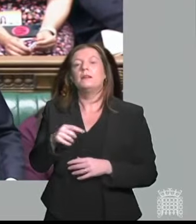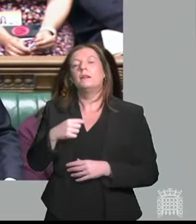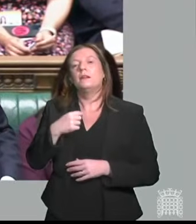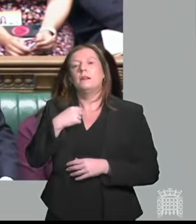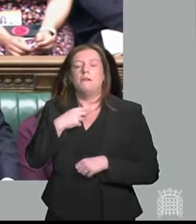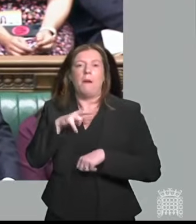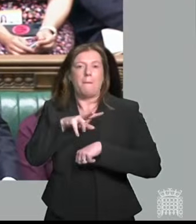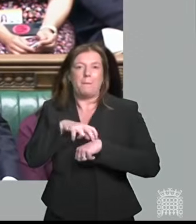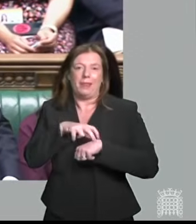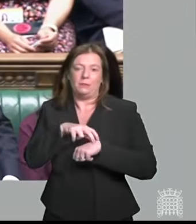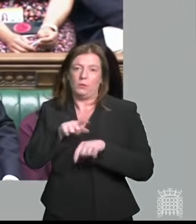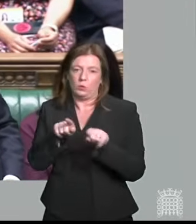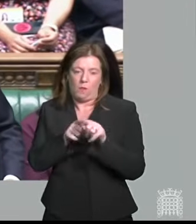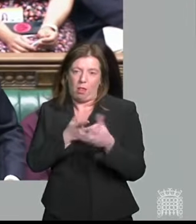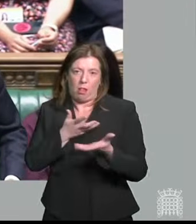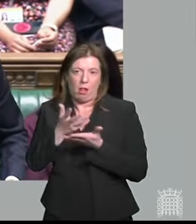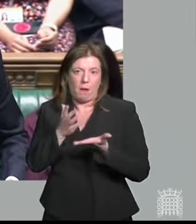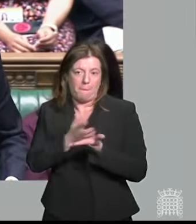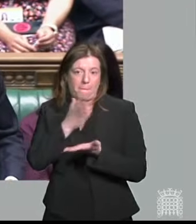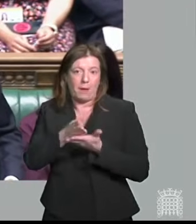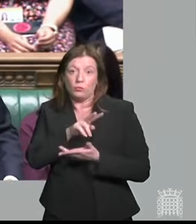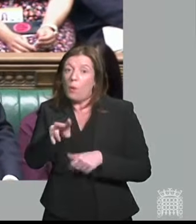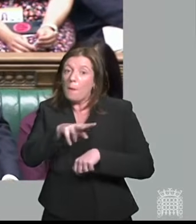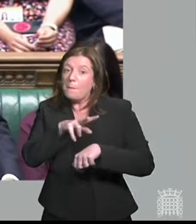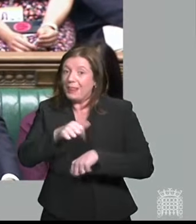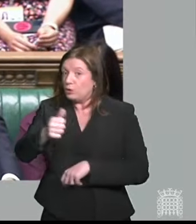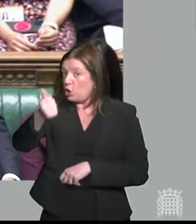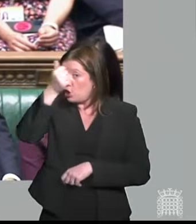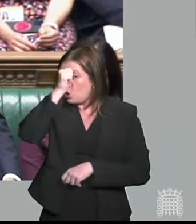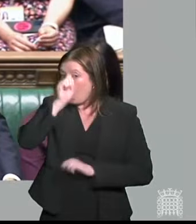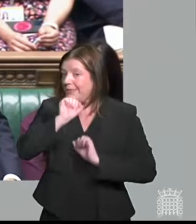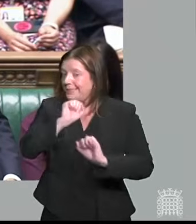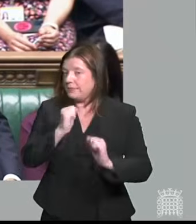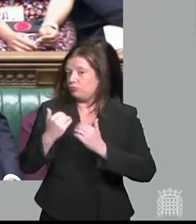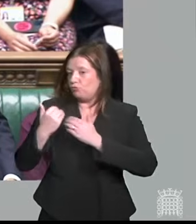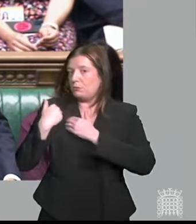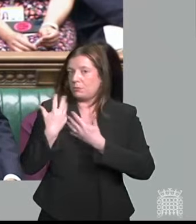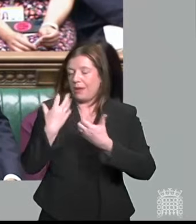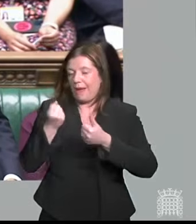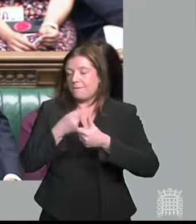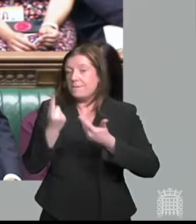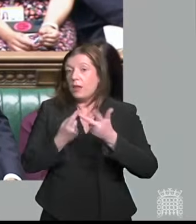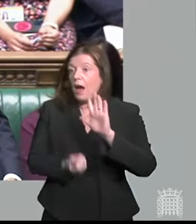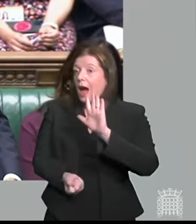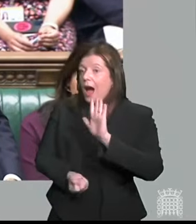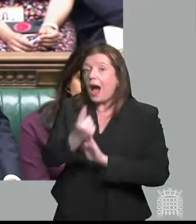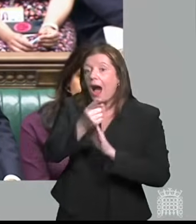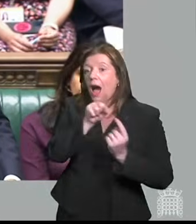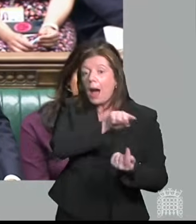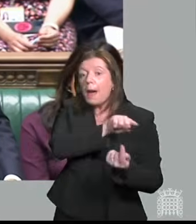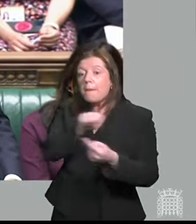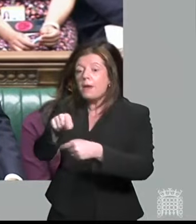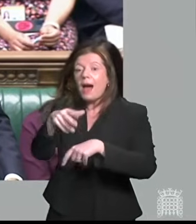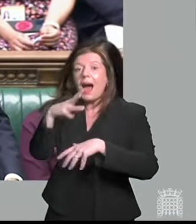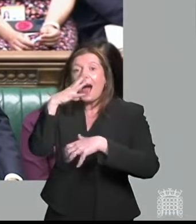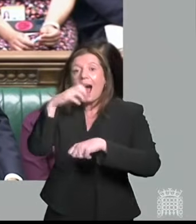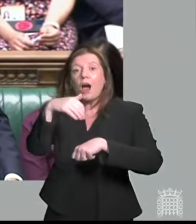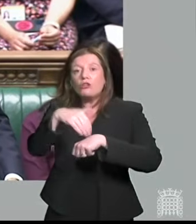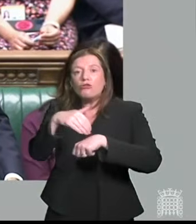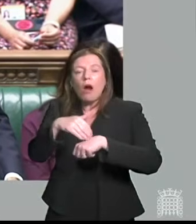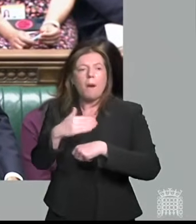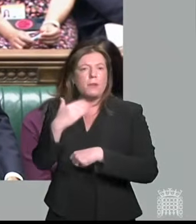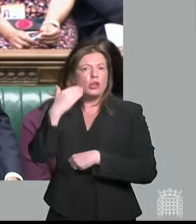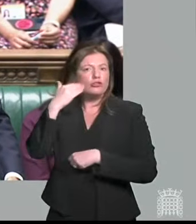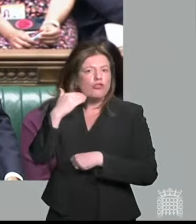dialogue with the police to make sure that they are aware of the full tools at their disposal to arrest those who perpetrate hate crimes, incite